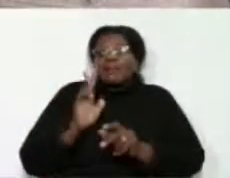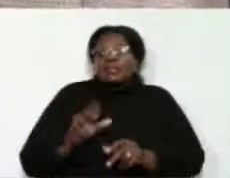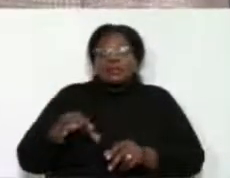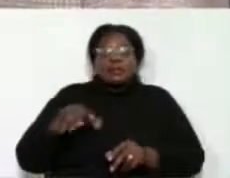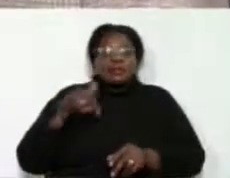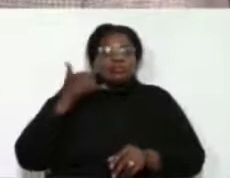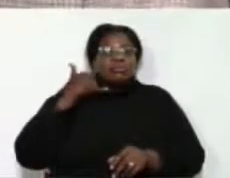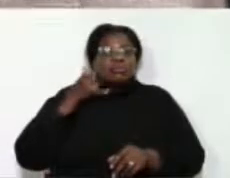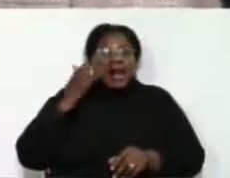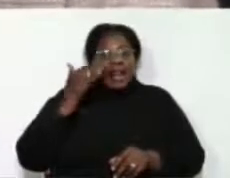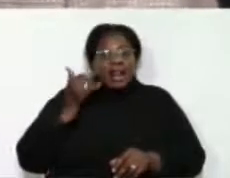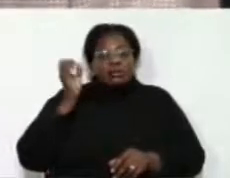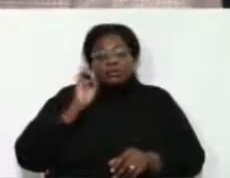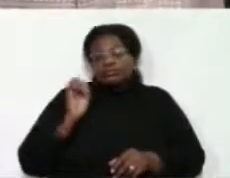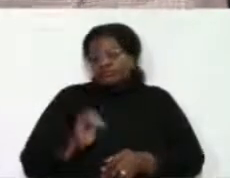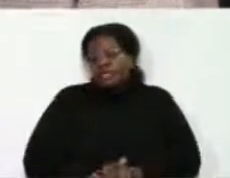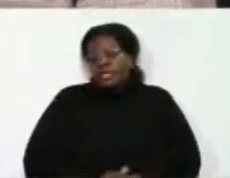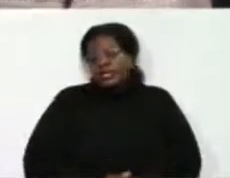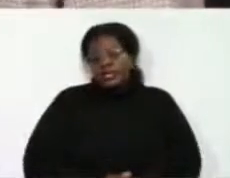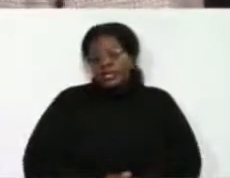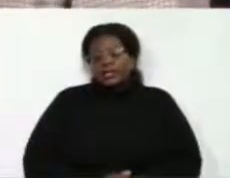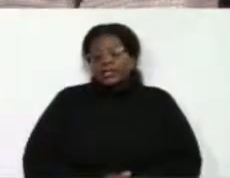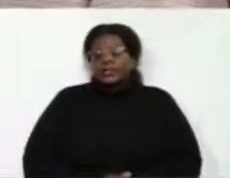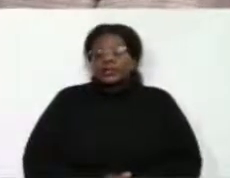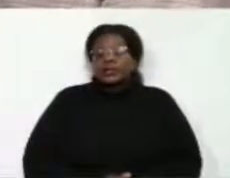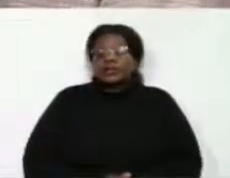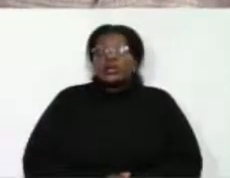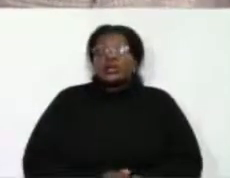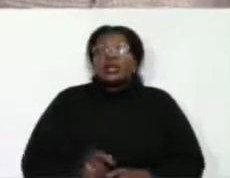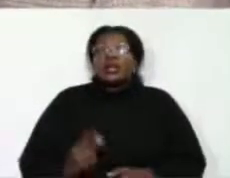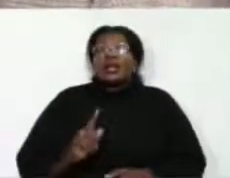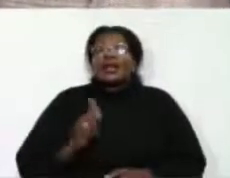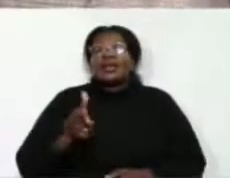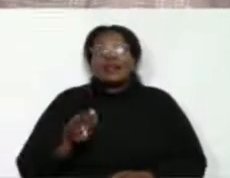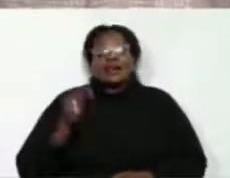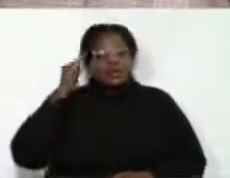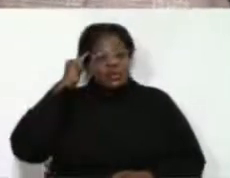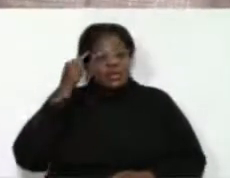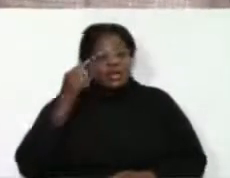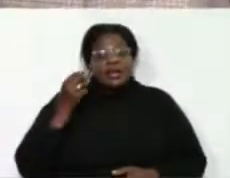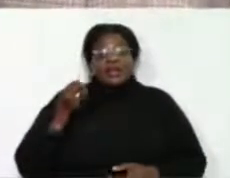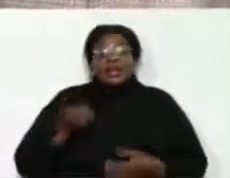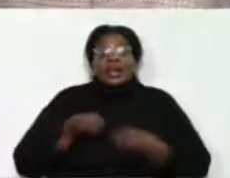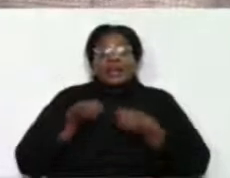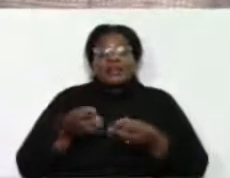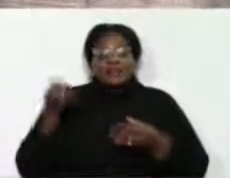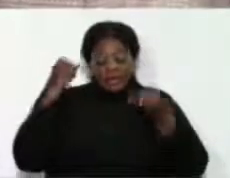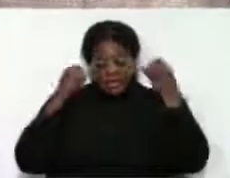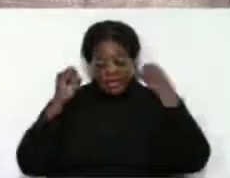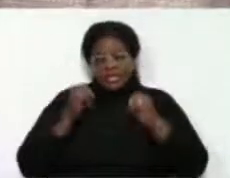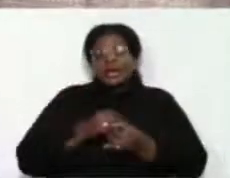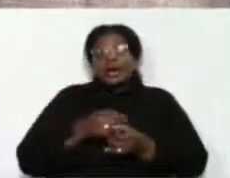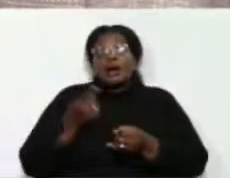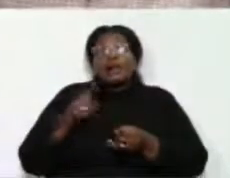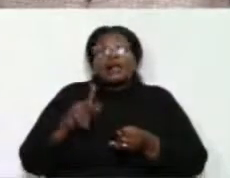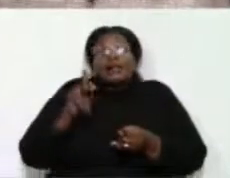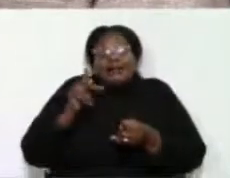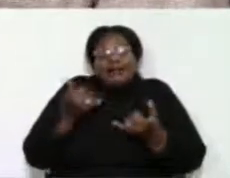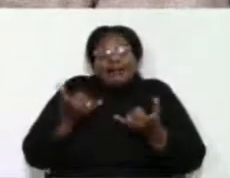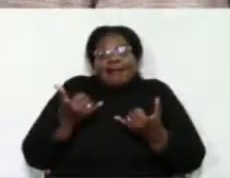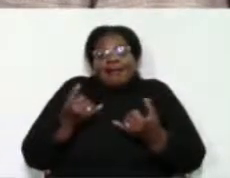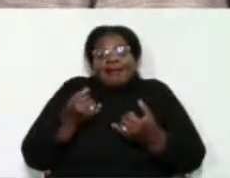then they might think you're onto something, and they might start charging, and you never thought that. They might start saying, yeah, don't you think my advice is worth a bit more now, or